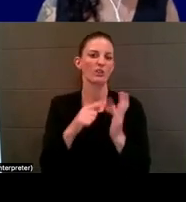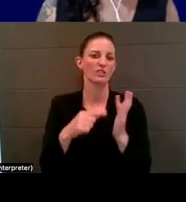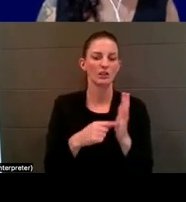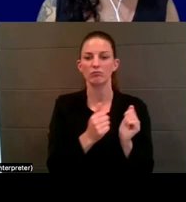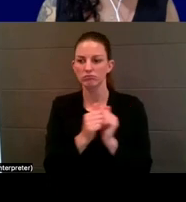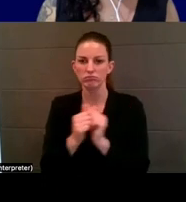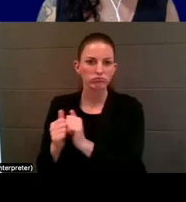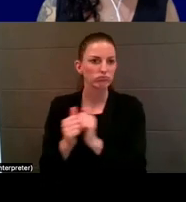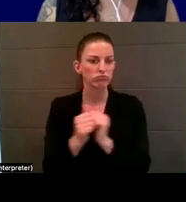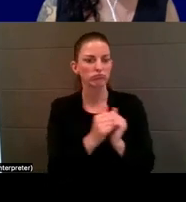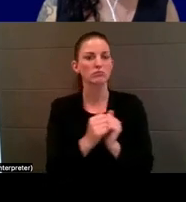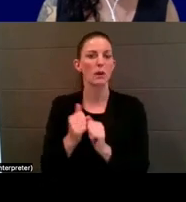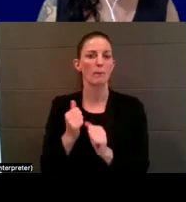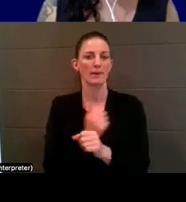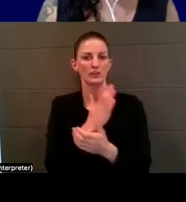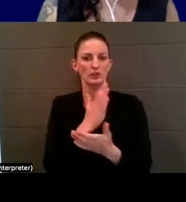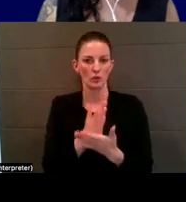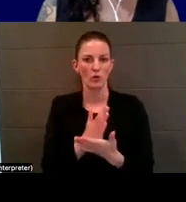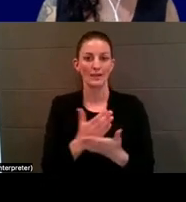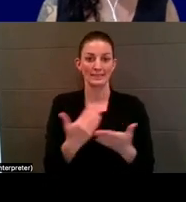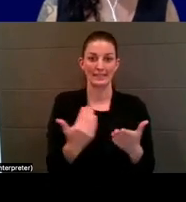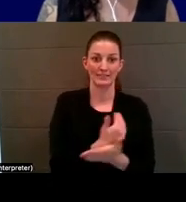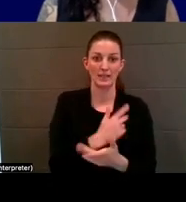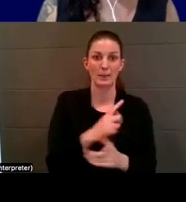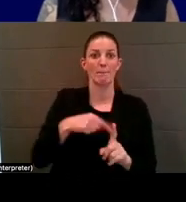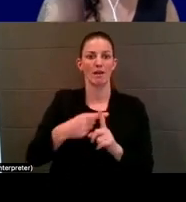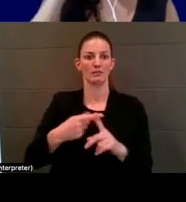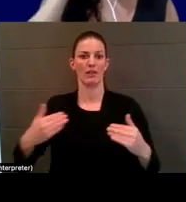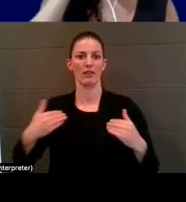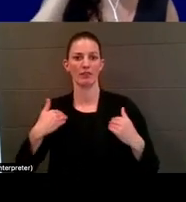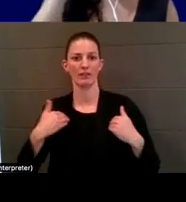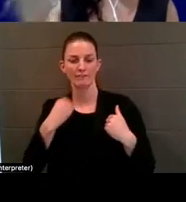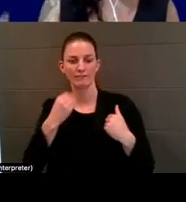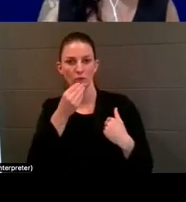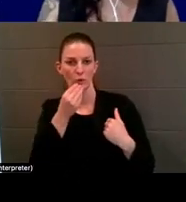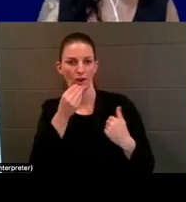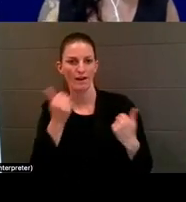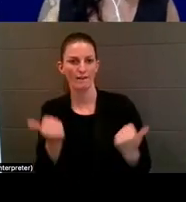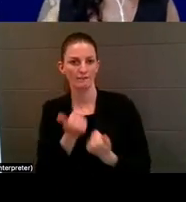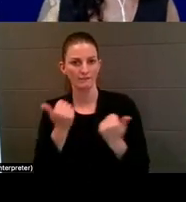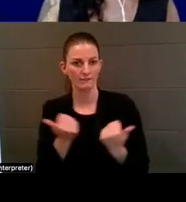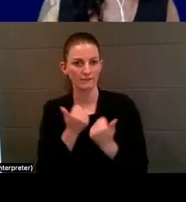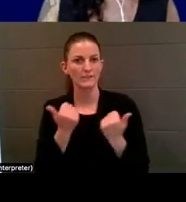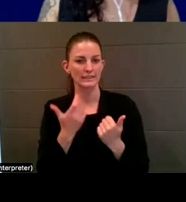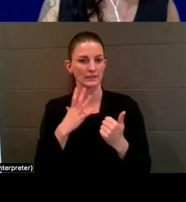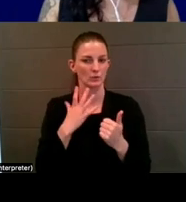needs, nutrition and safety need to occur in partnership and be carefully considered.